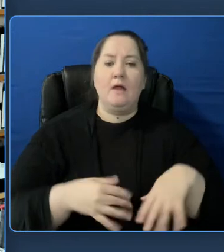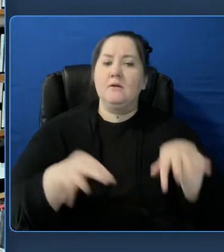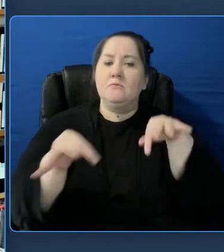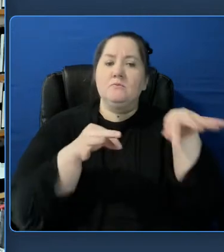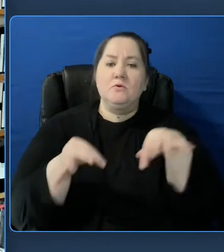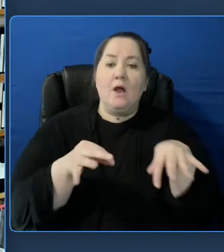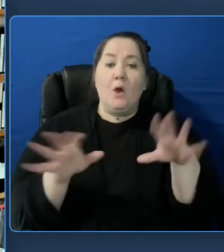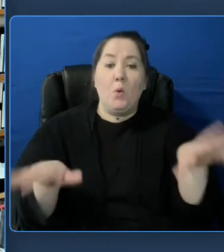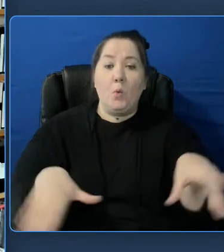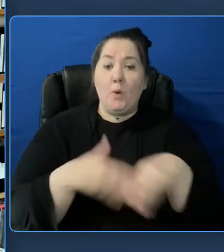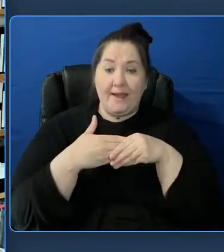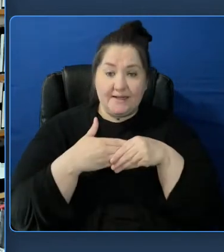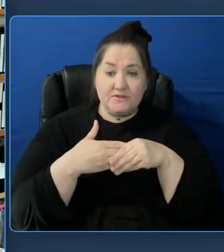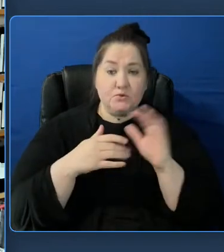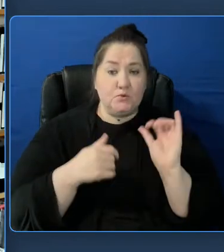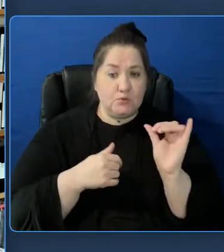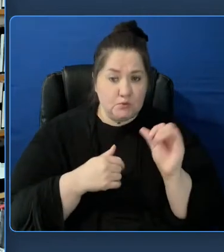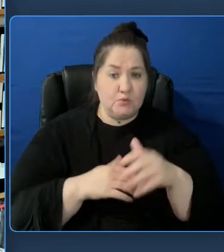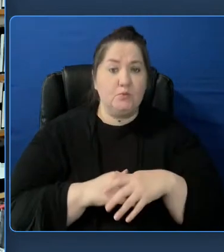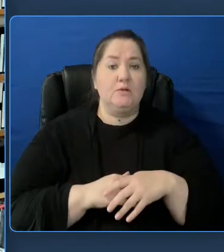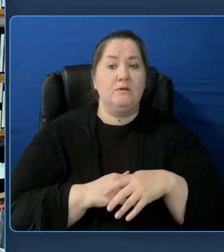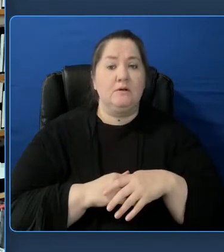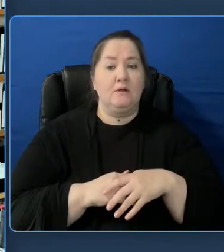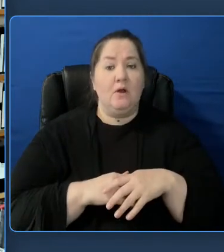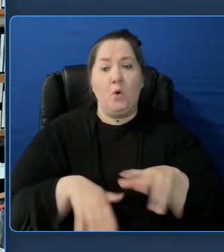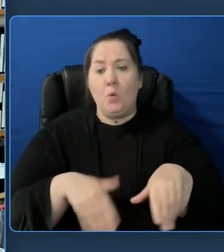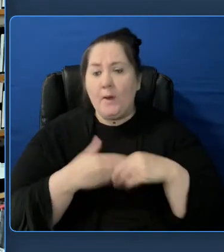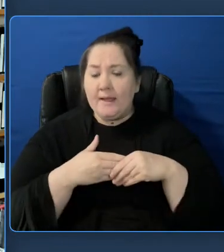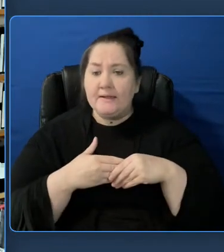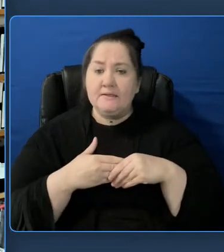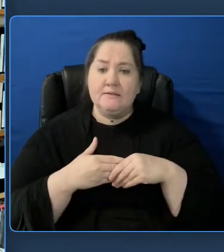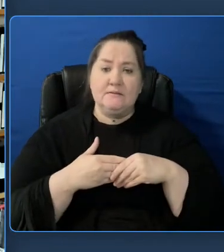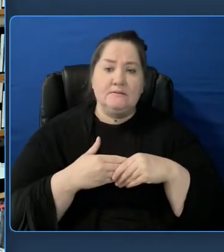description at weddings, at